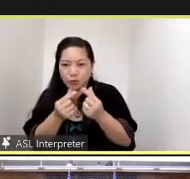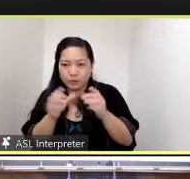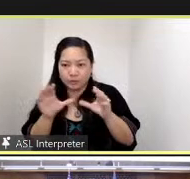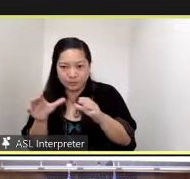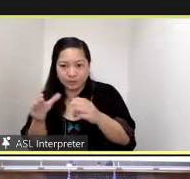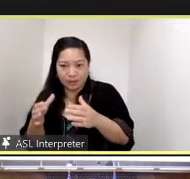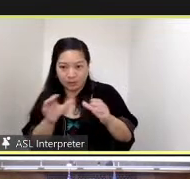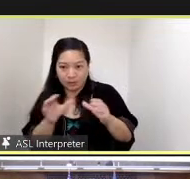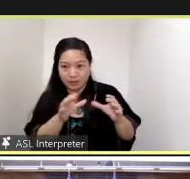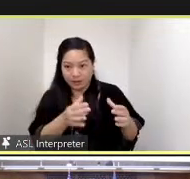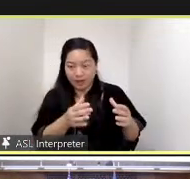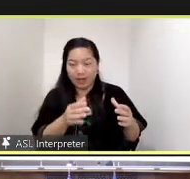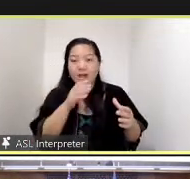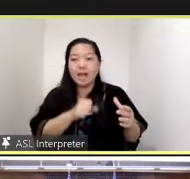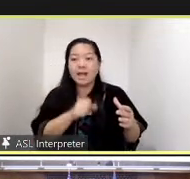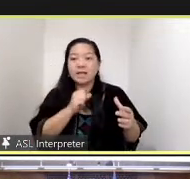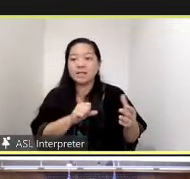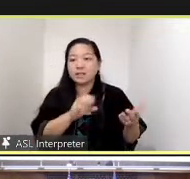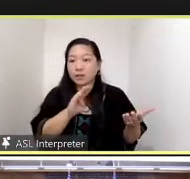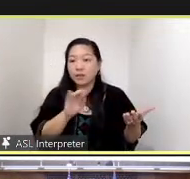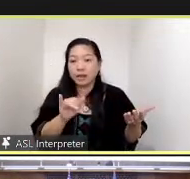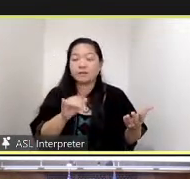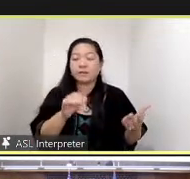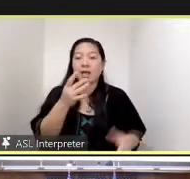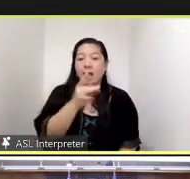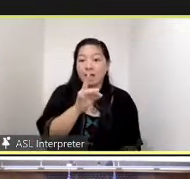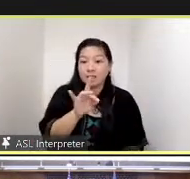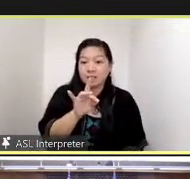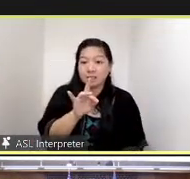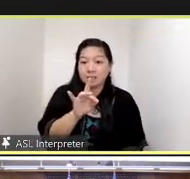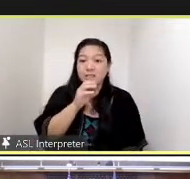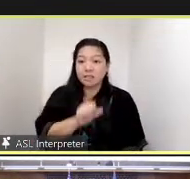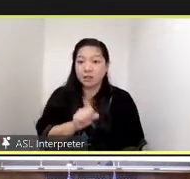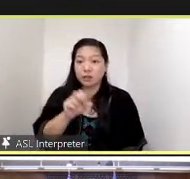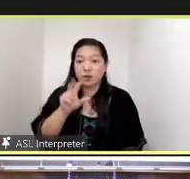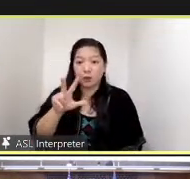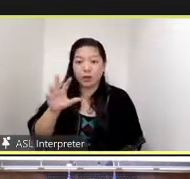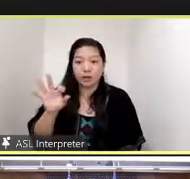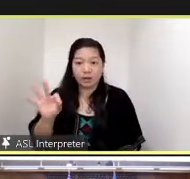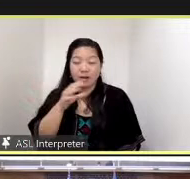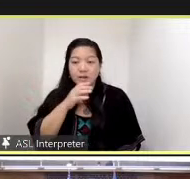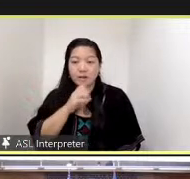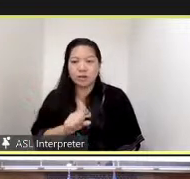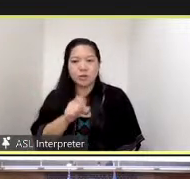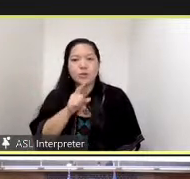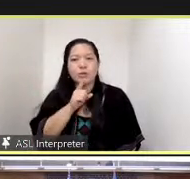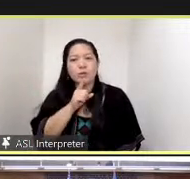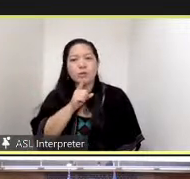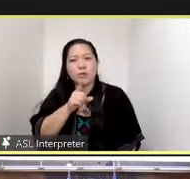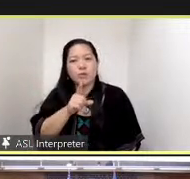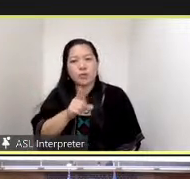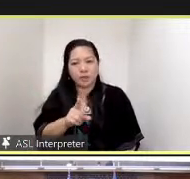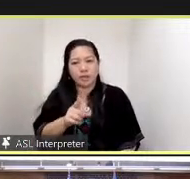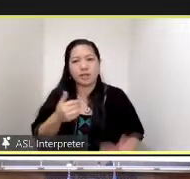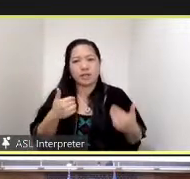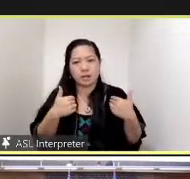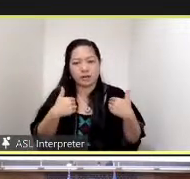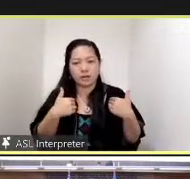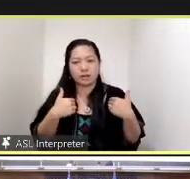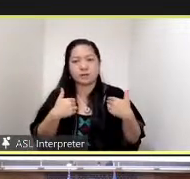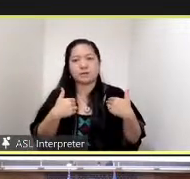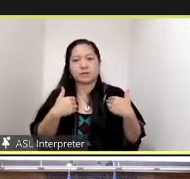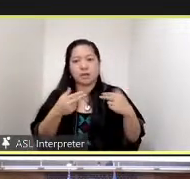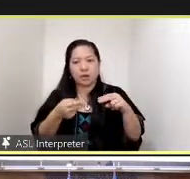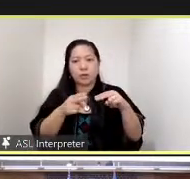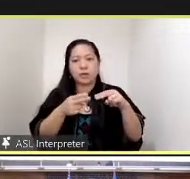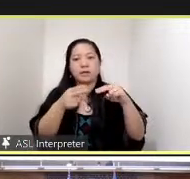Dr. Pobutsky said before, the 18 to the 39 age group really drove a lot of the cases. And of course,